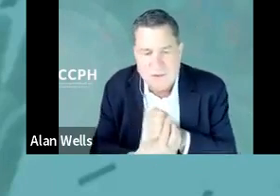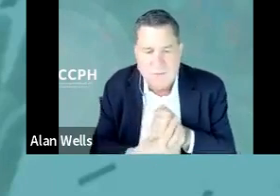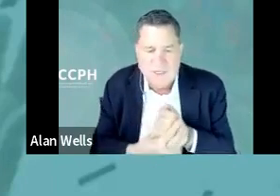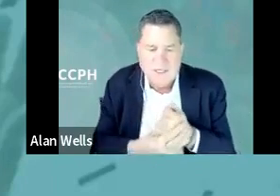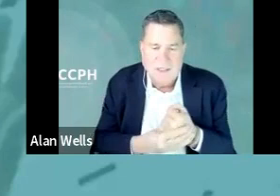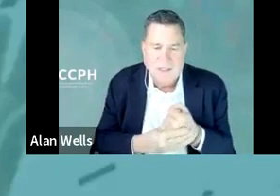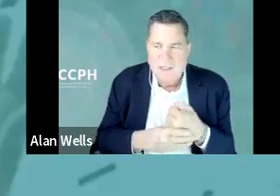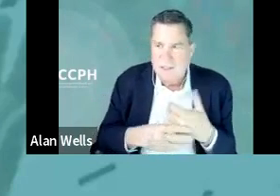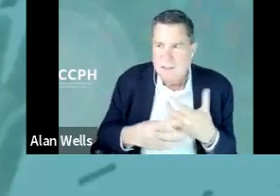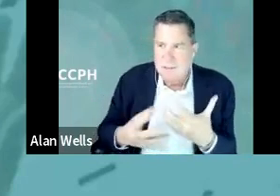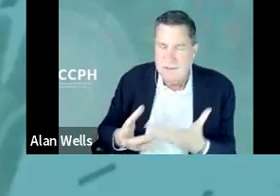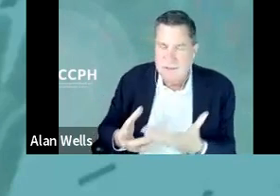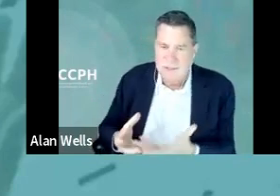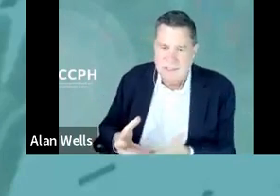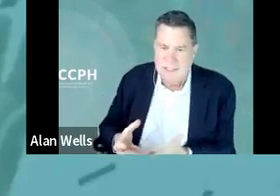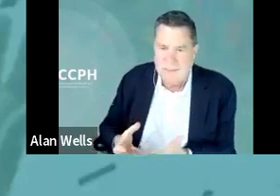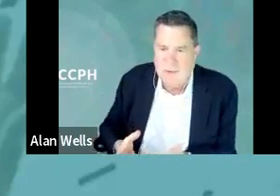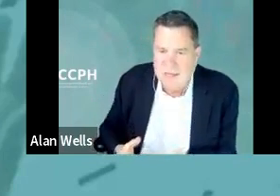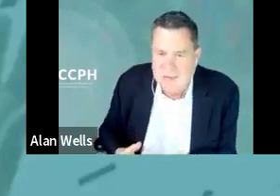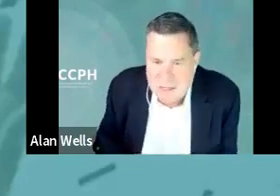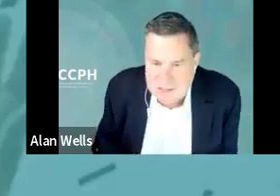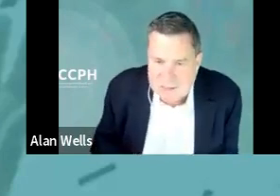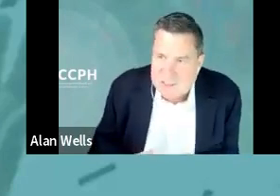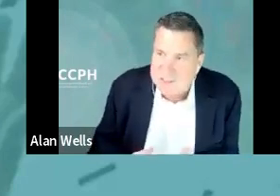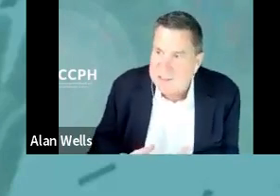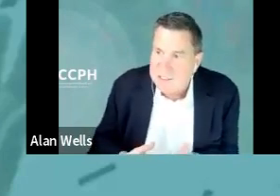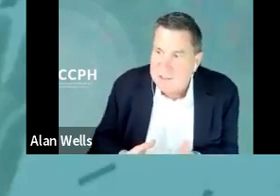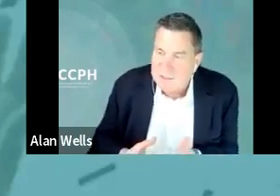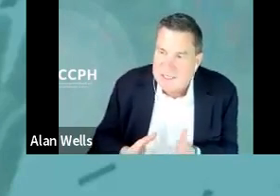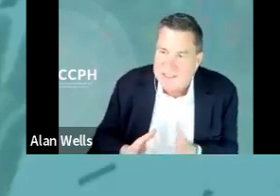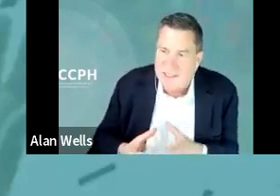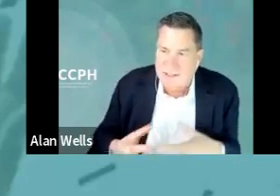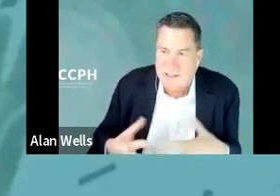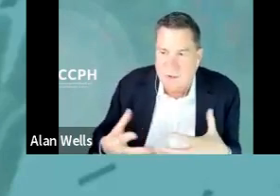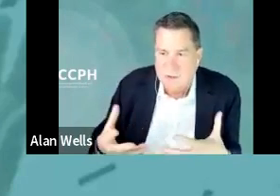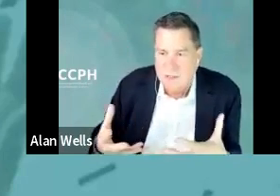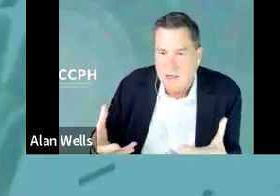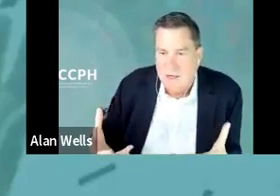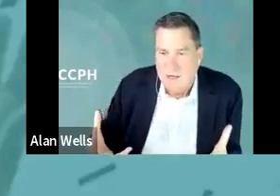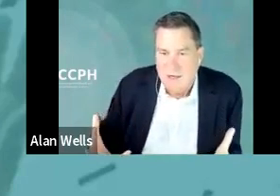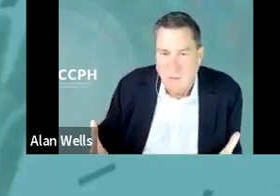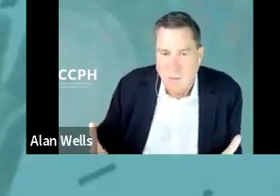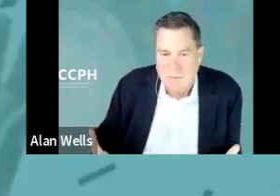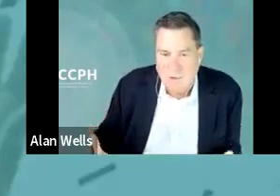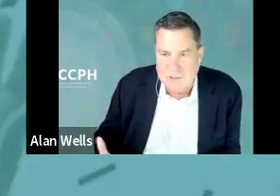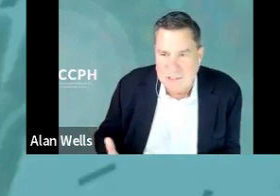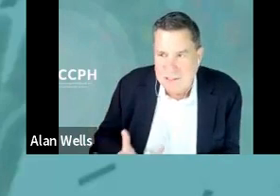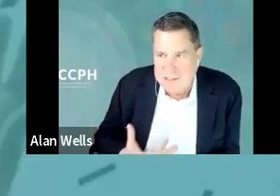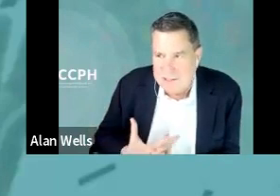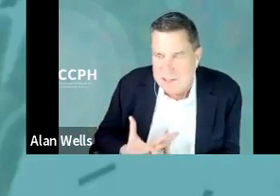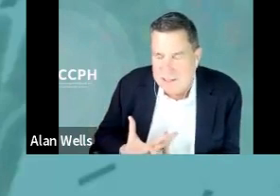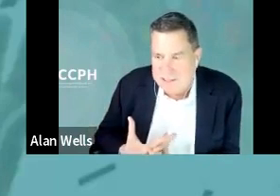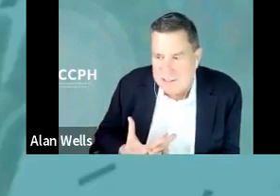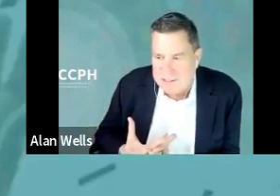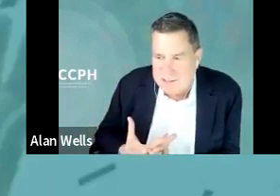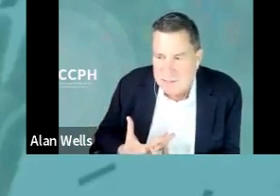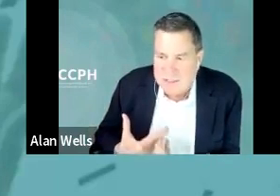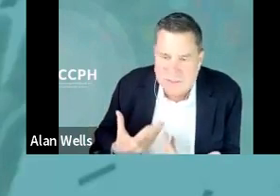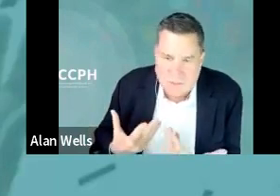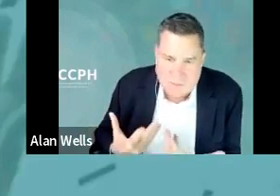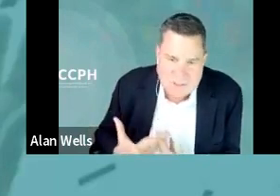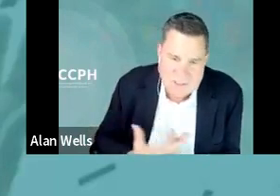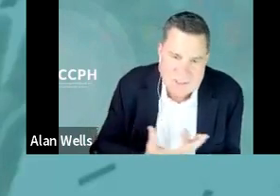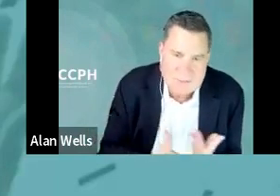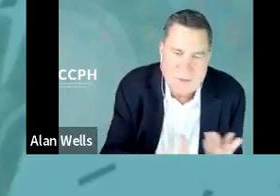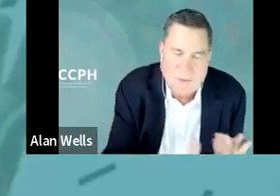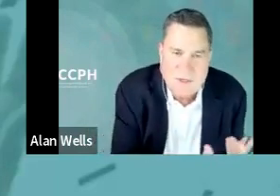can belong to many communities. That's why we have concepts such as intersectionality, where one person is engaged in so